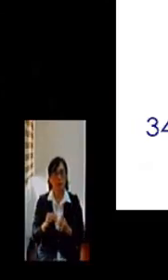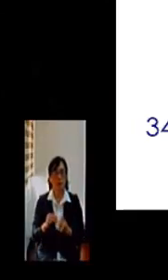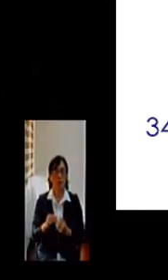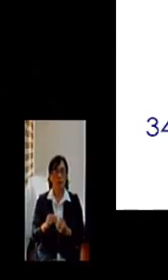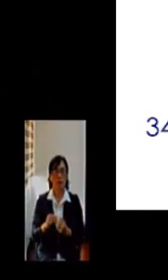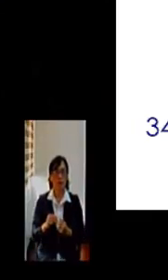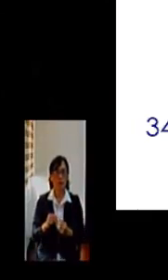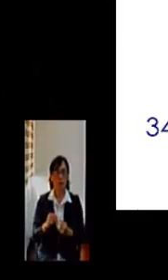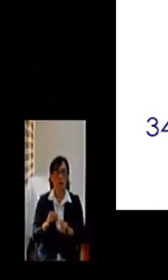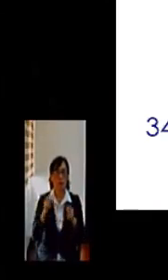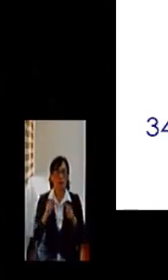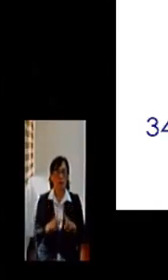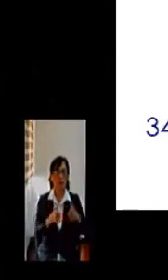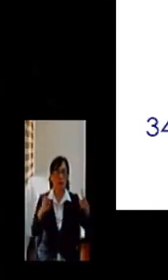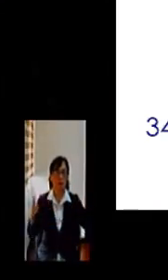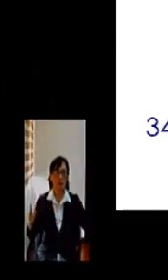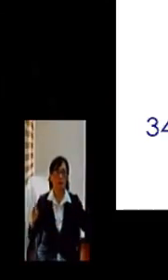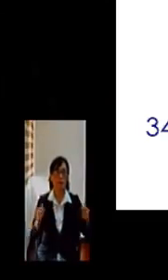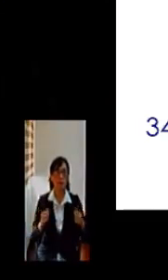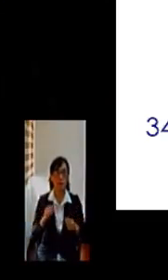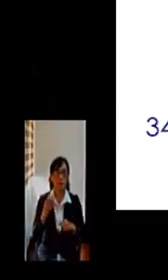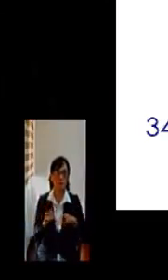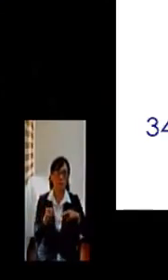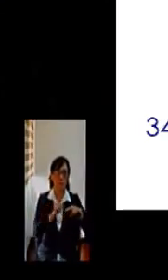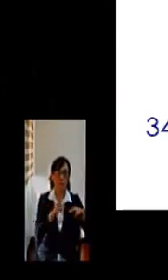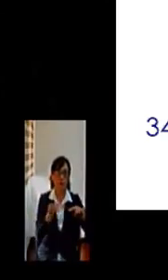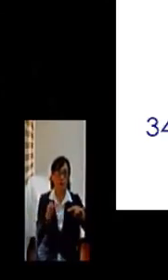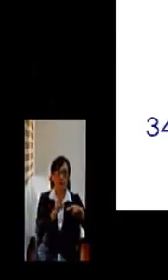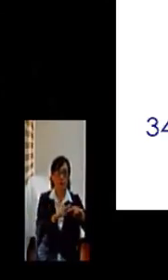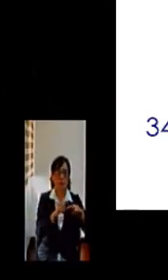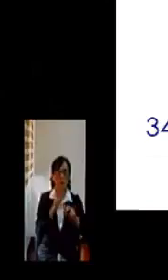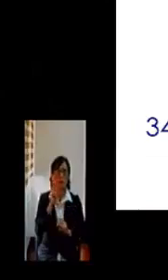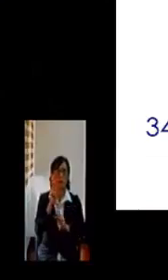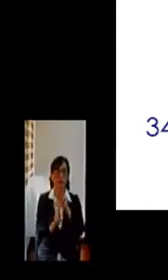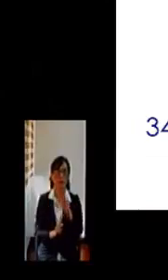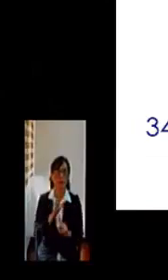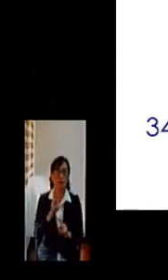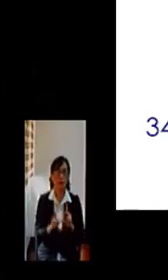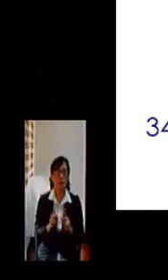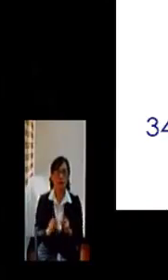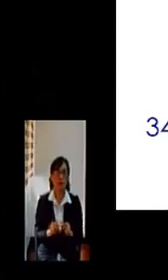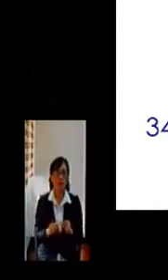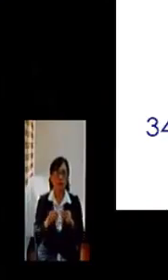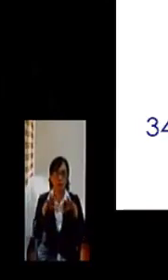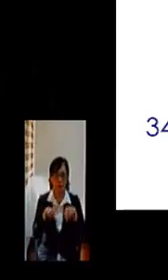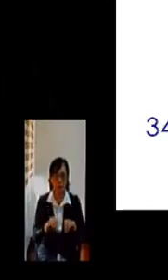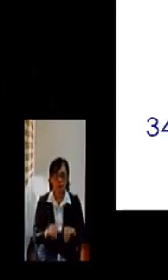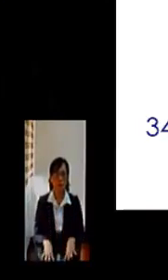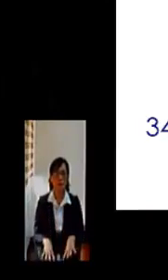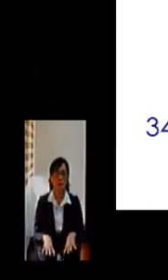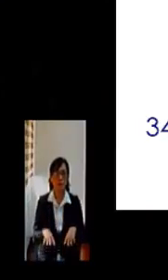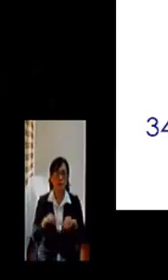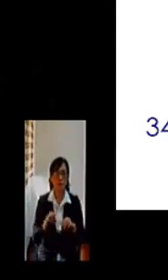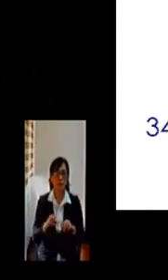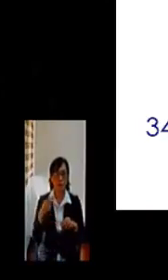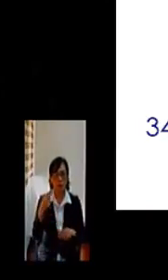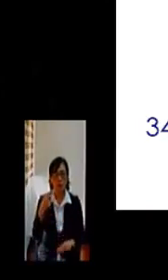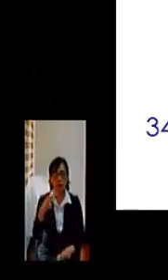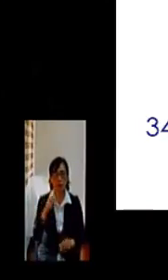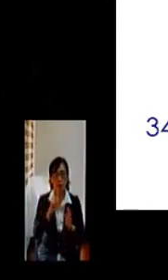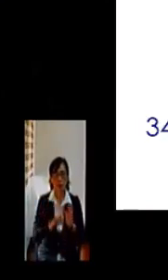impoverished, large and rapidly increasing population, a gross loss of forest cover at lower elevation especially,